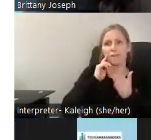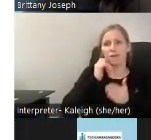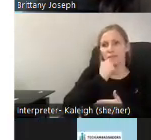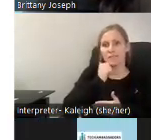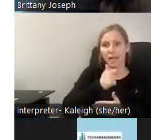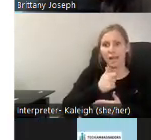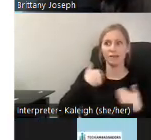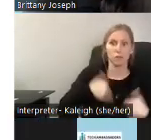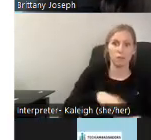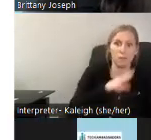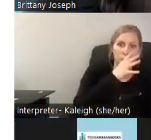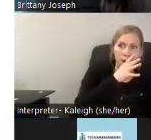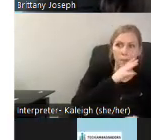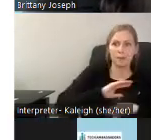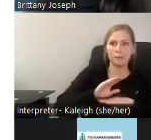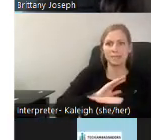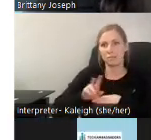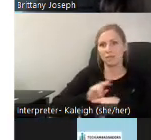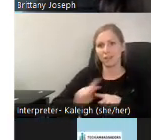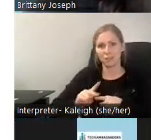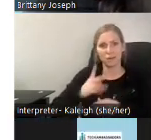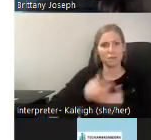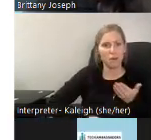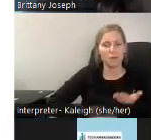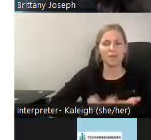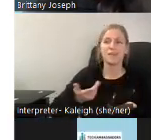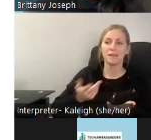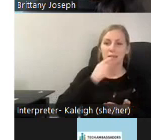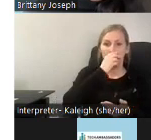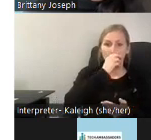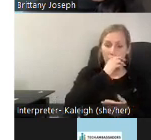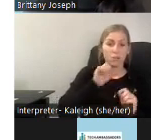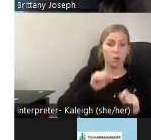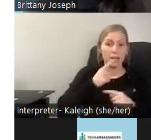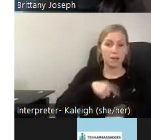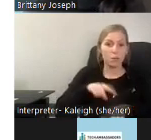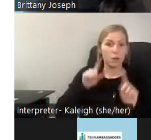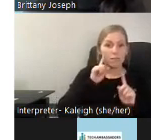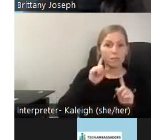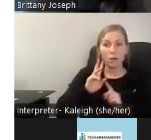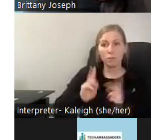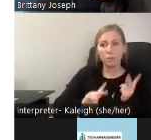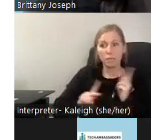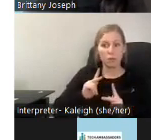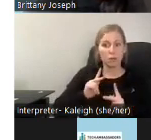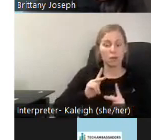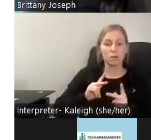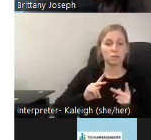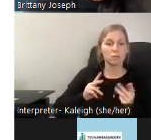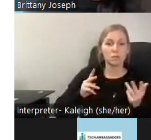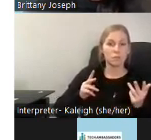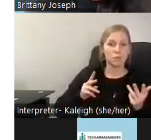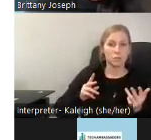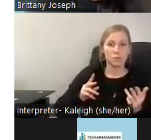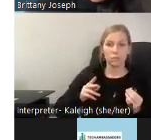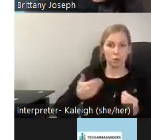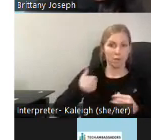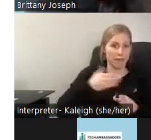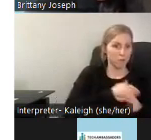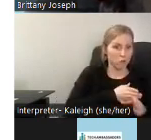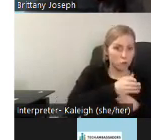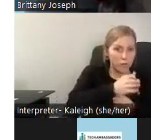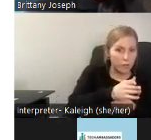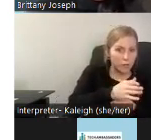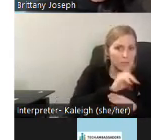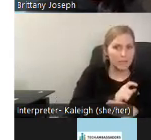busy professional. So it goes both ways. It can work for those of us who have careers